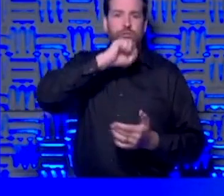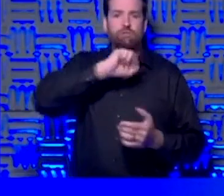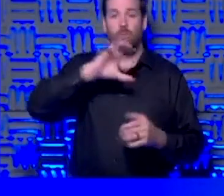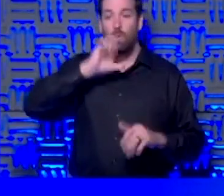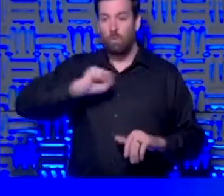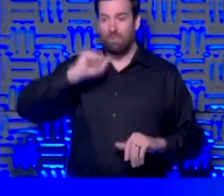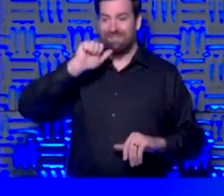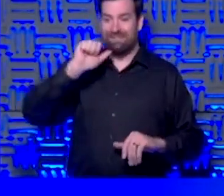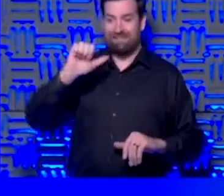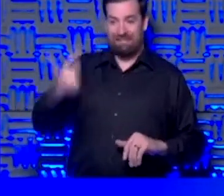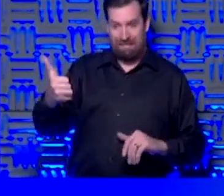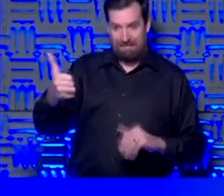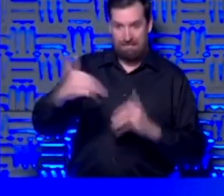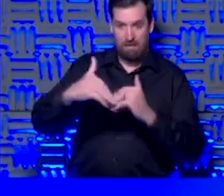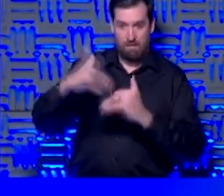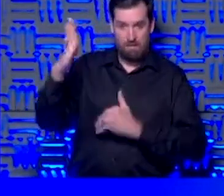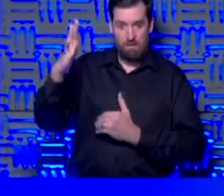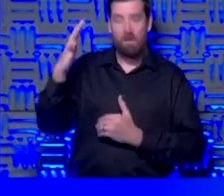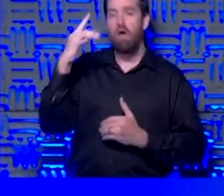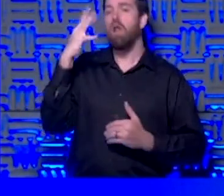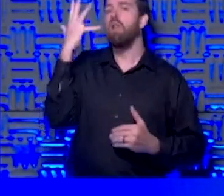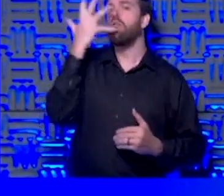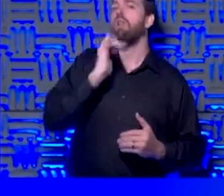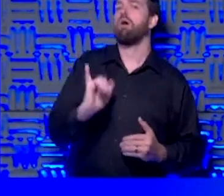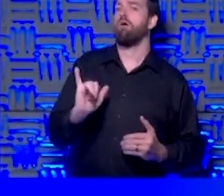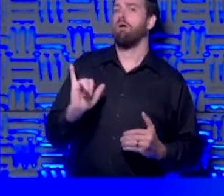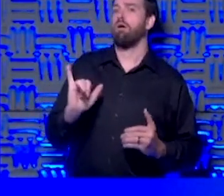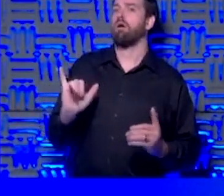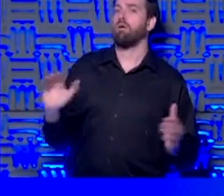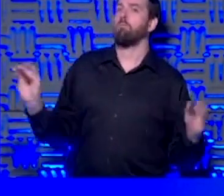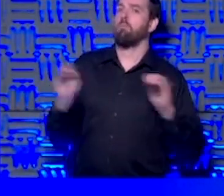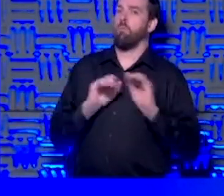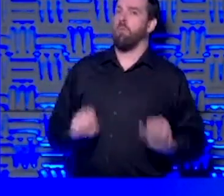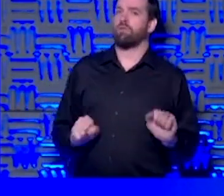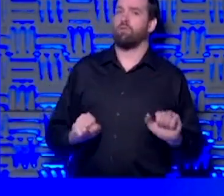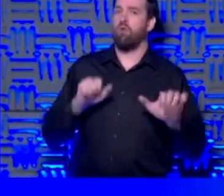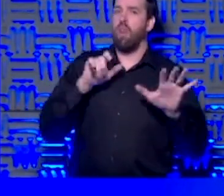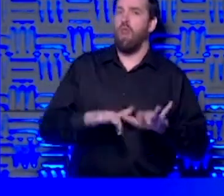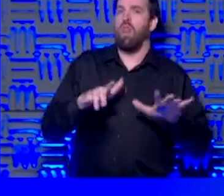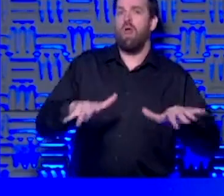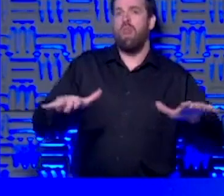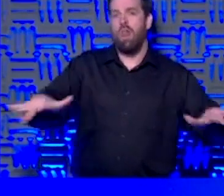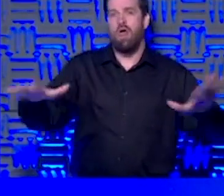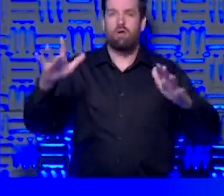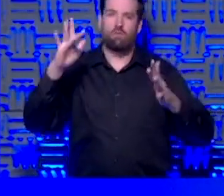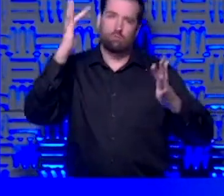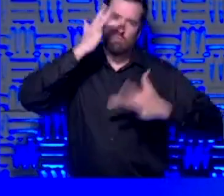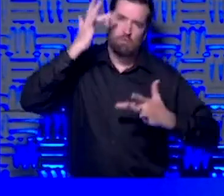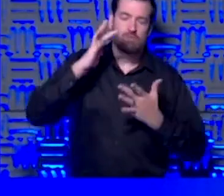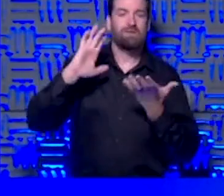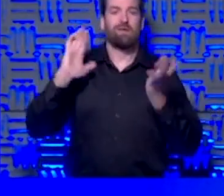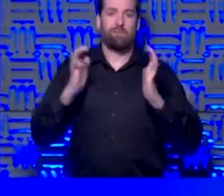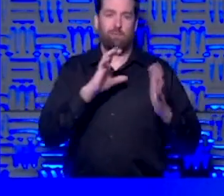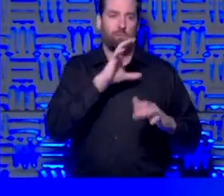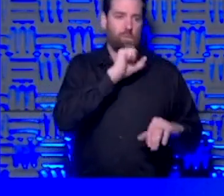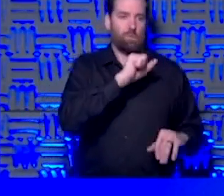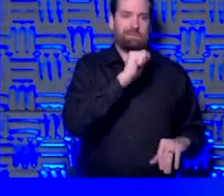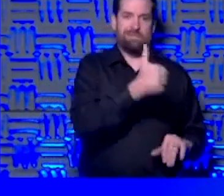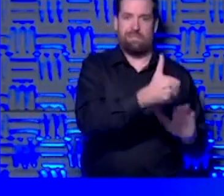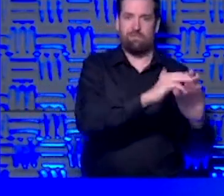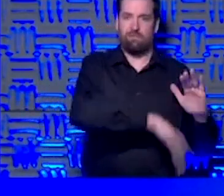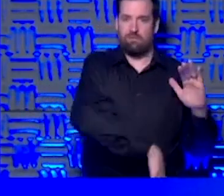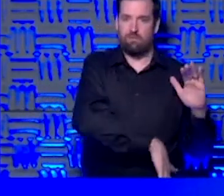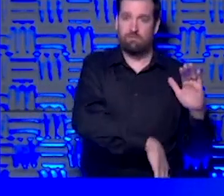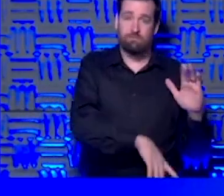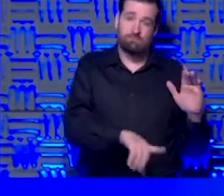above, look to be more able to spread the disease like adults can compared to 10 and below. But we still don't know the